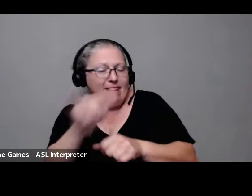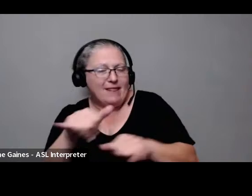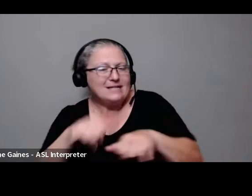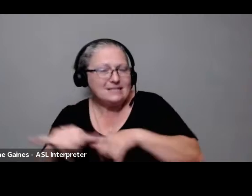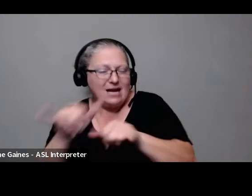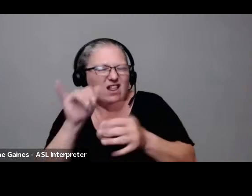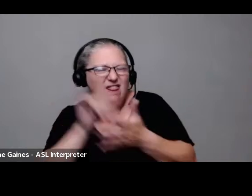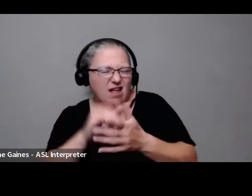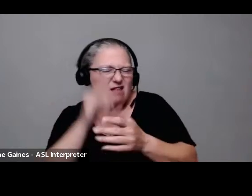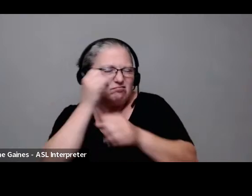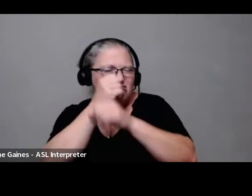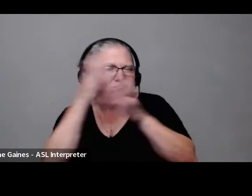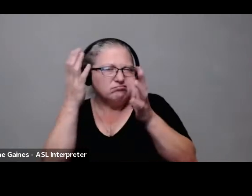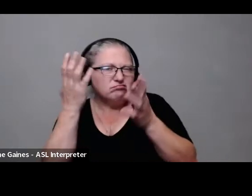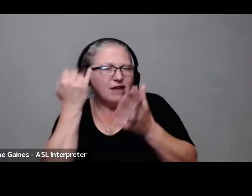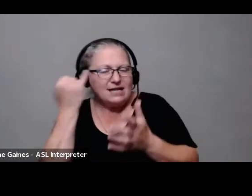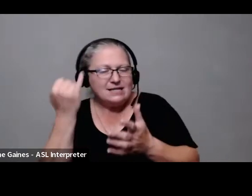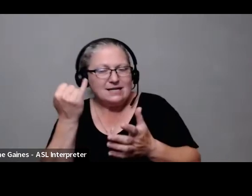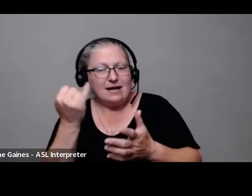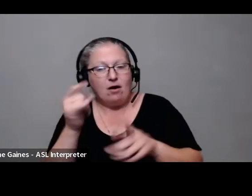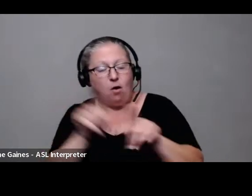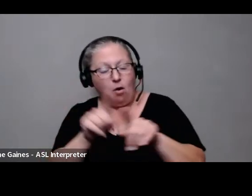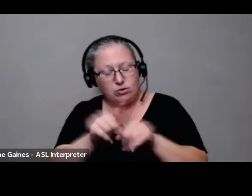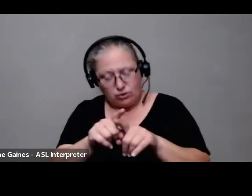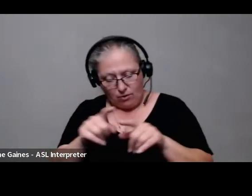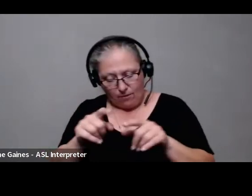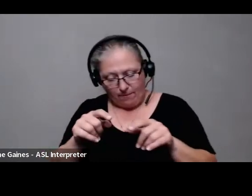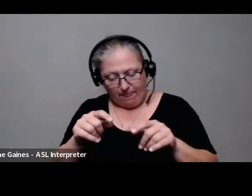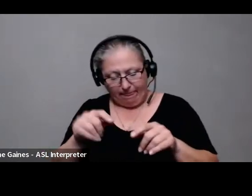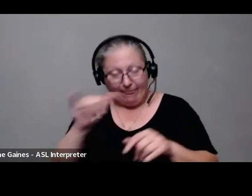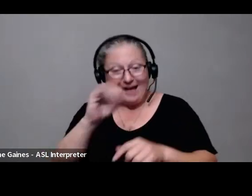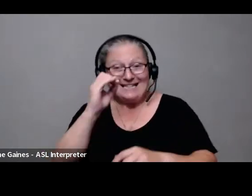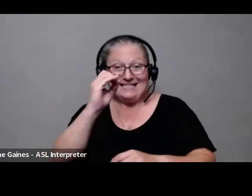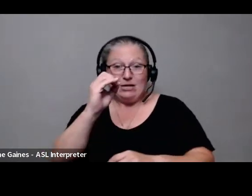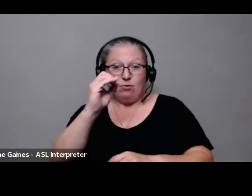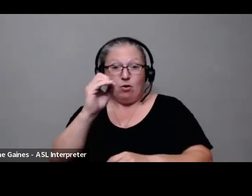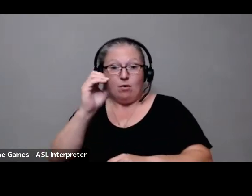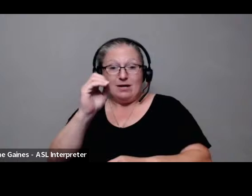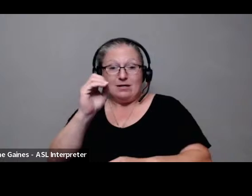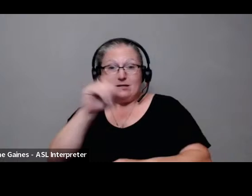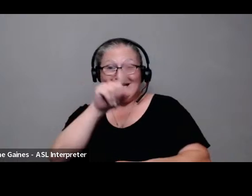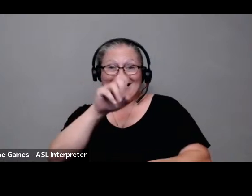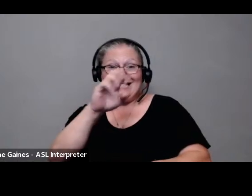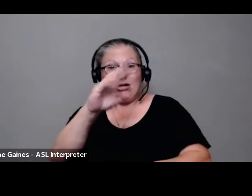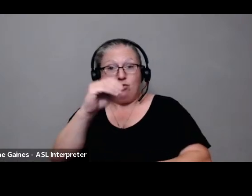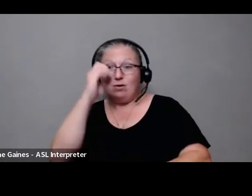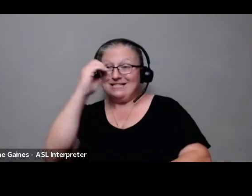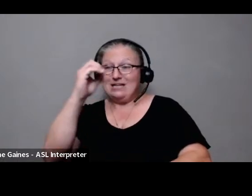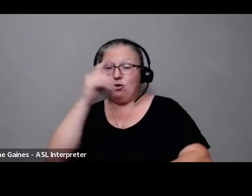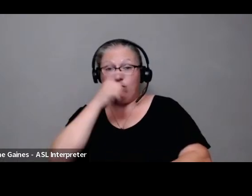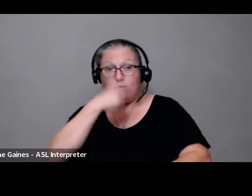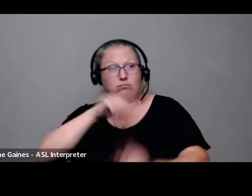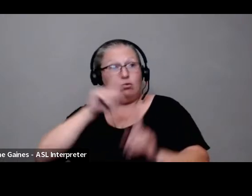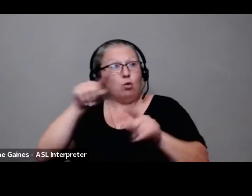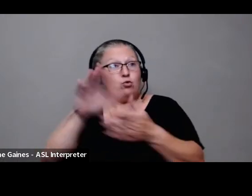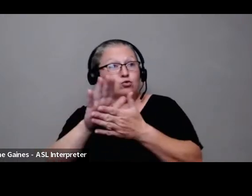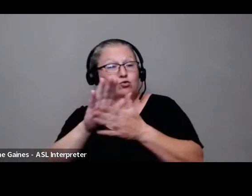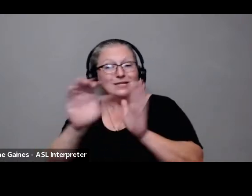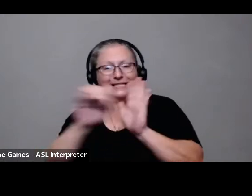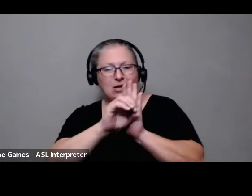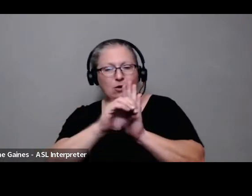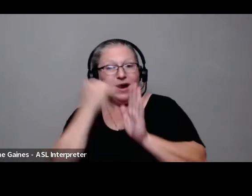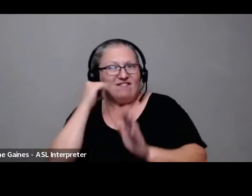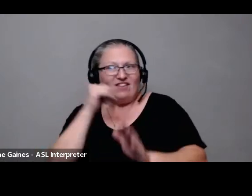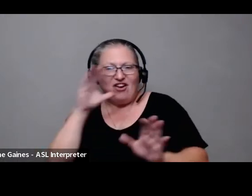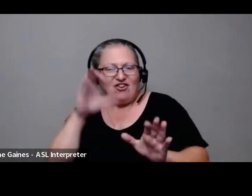really the idea. And it also is things like the zero, like the right zero has been for many of us who went to school. We got zeros when we didn't